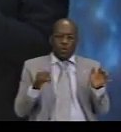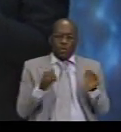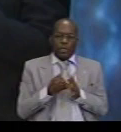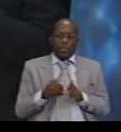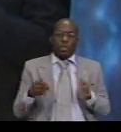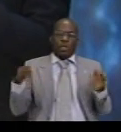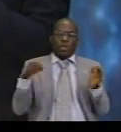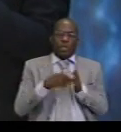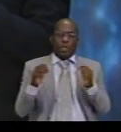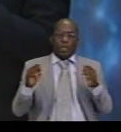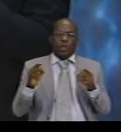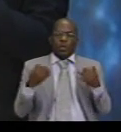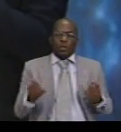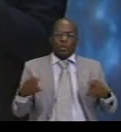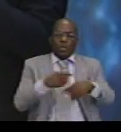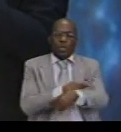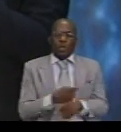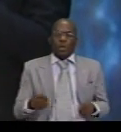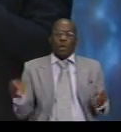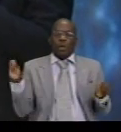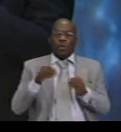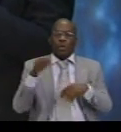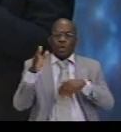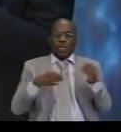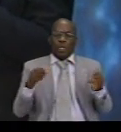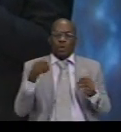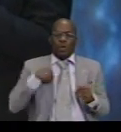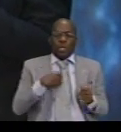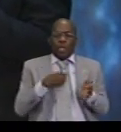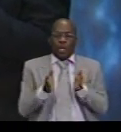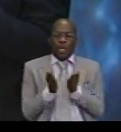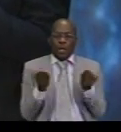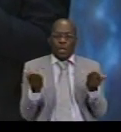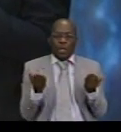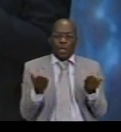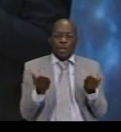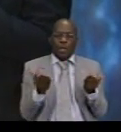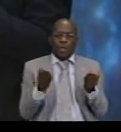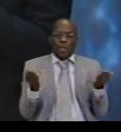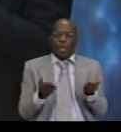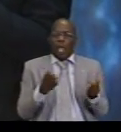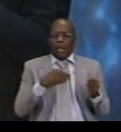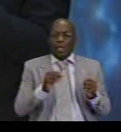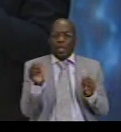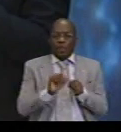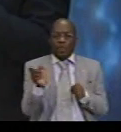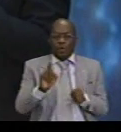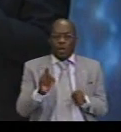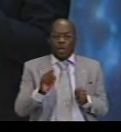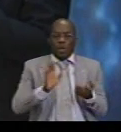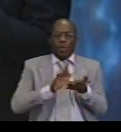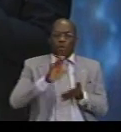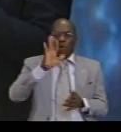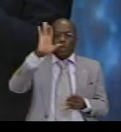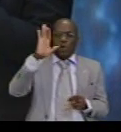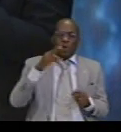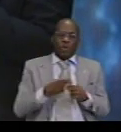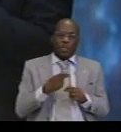expecting. Here and all over the world, glorify your name. Use your servants.